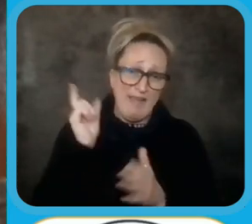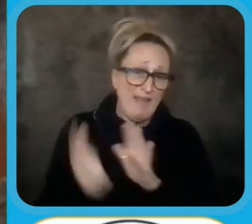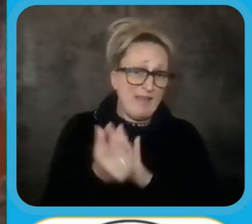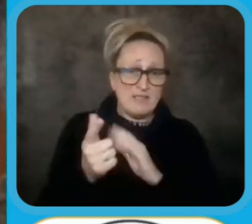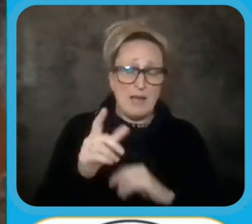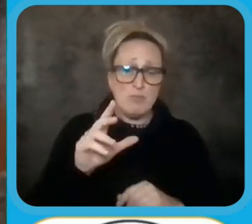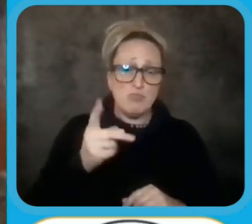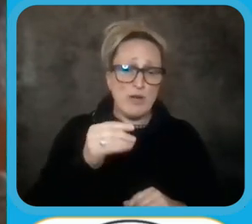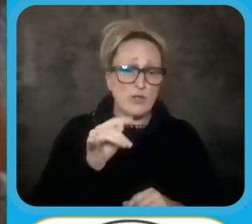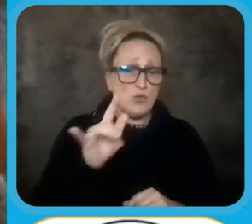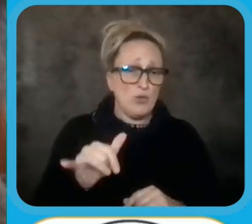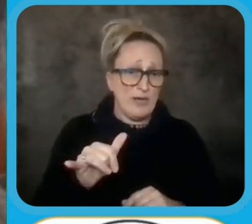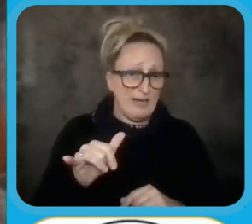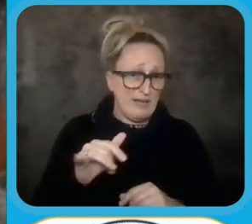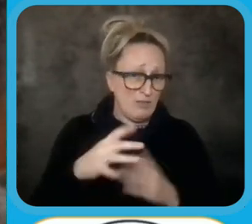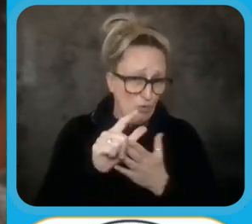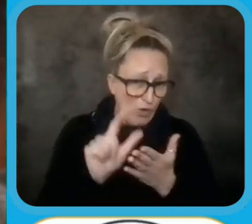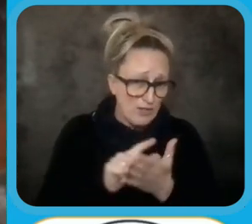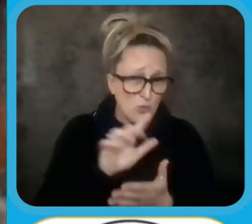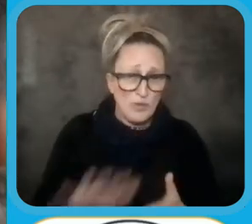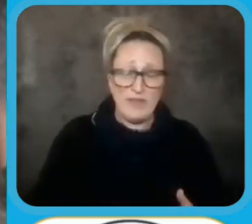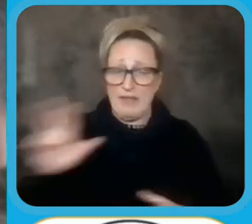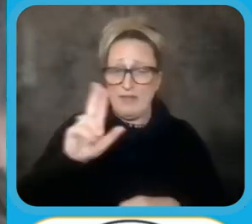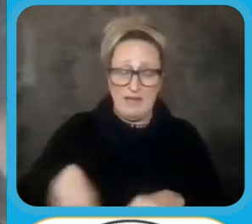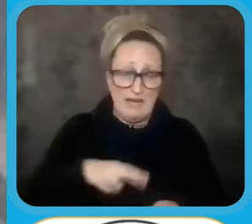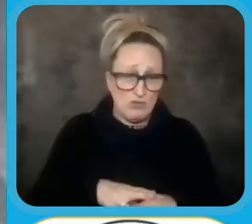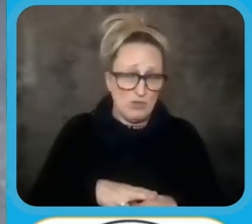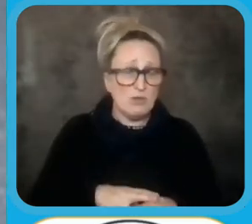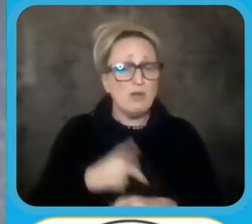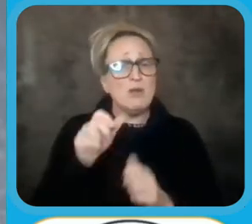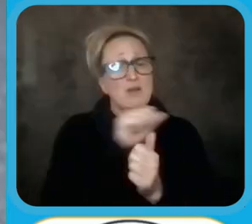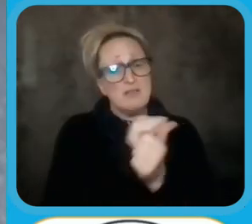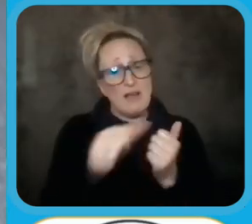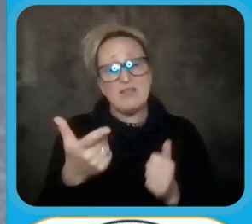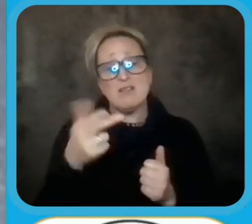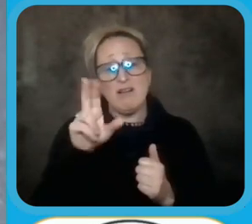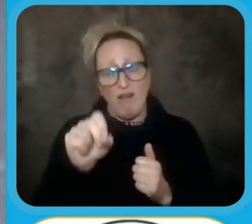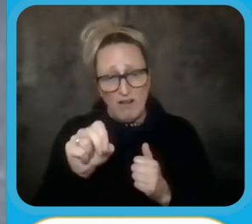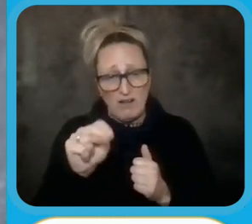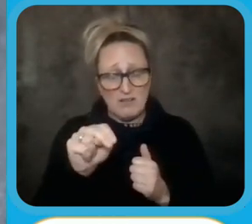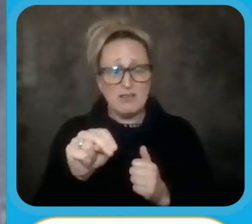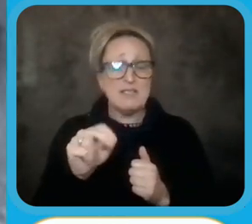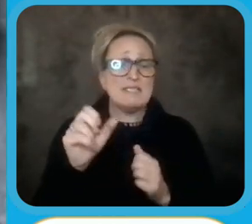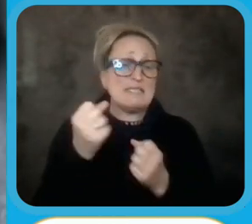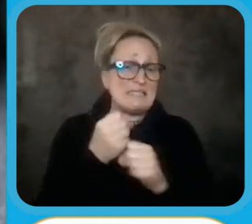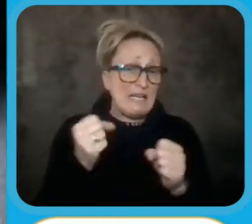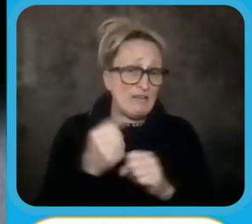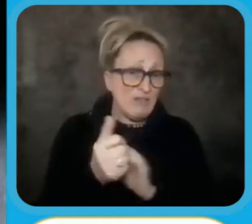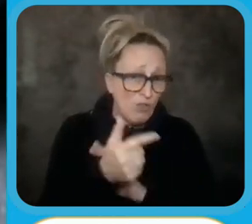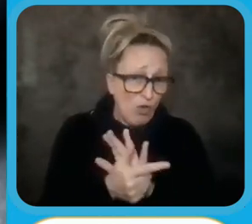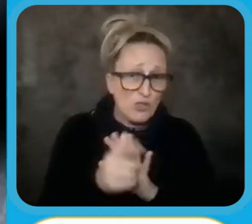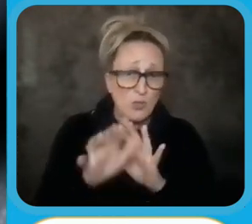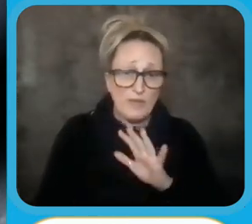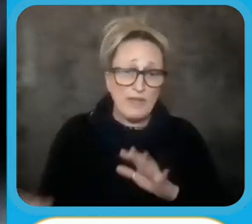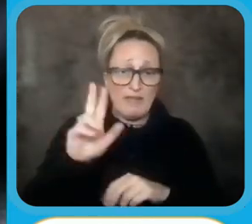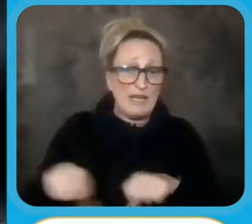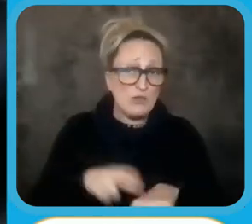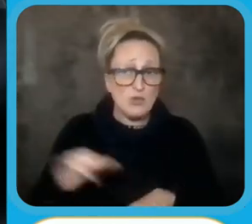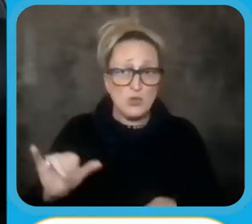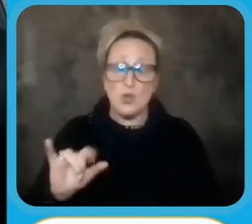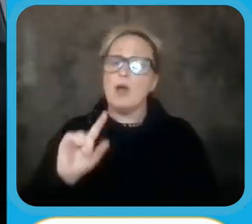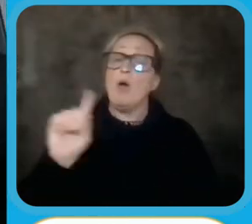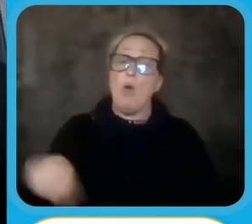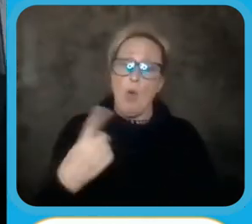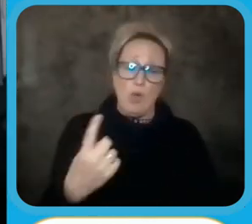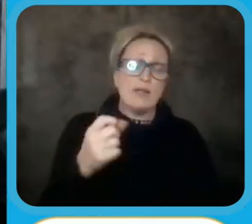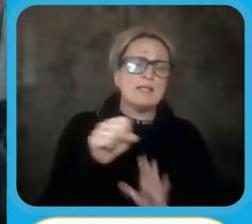in the nation. We passed the toughest gun safety laws in the nation. We were the only state in the